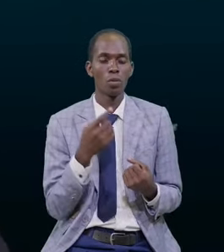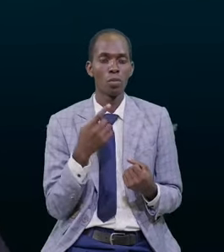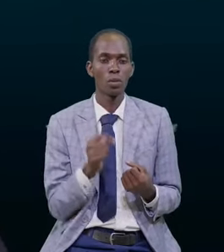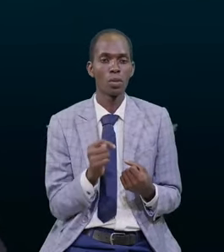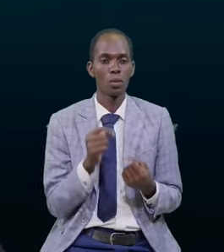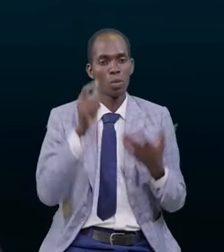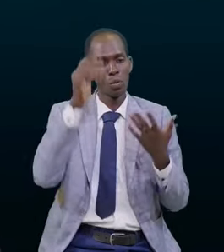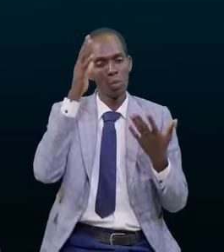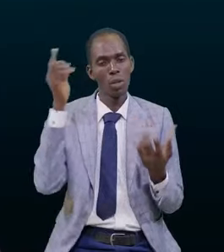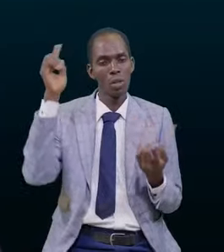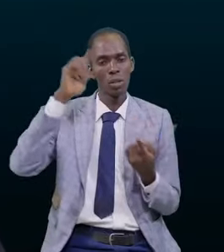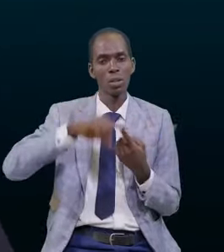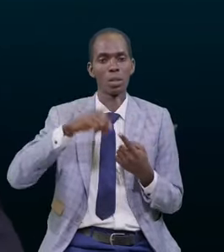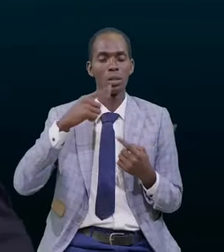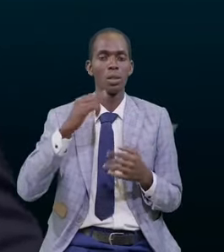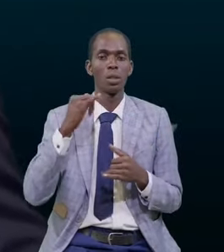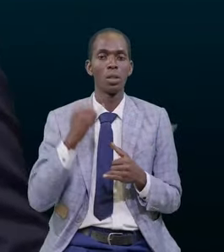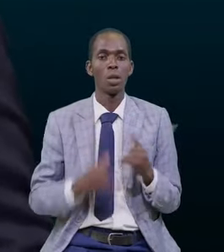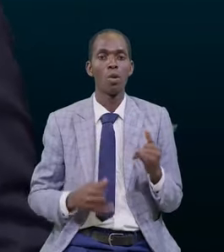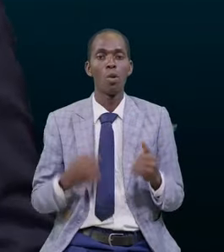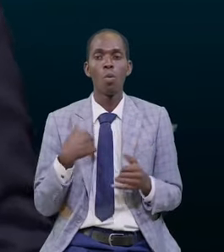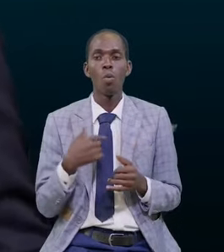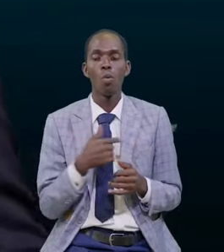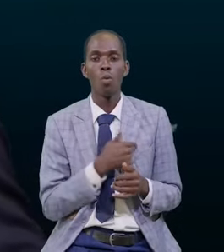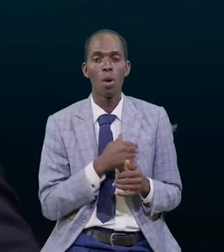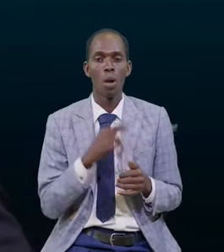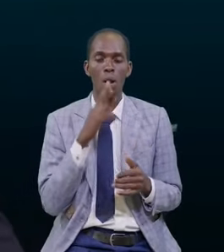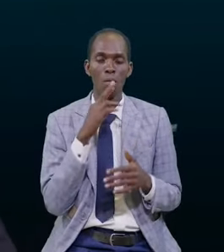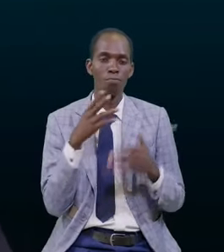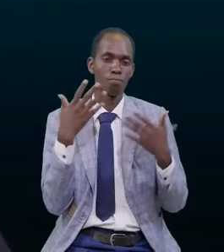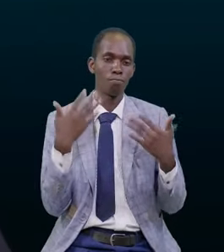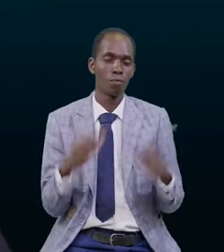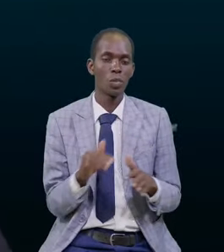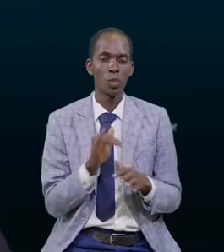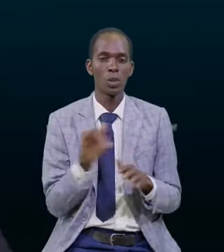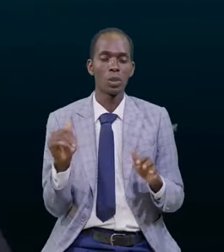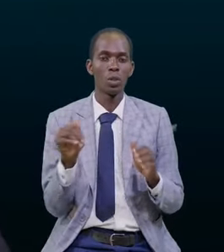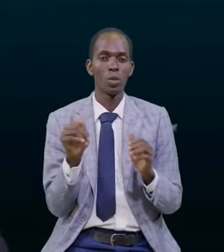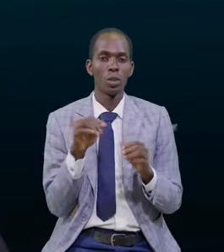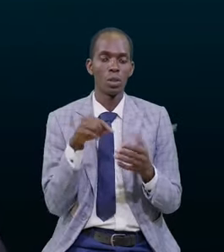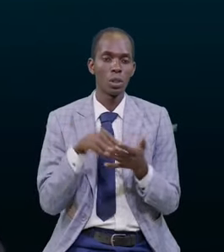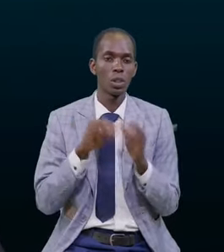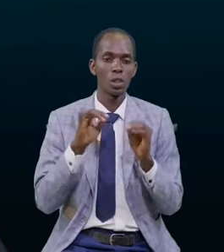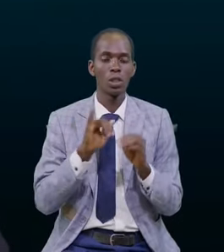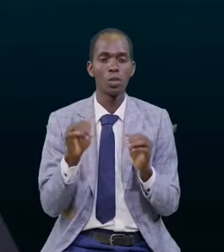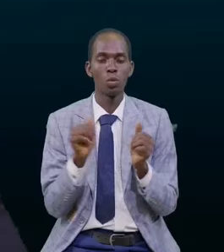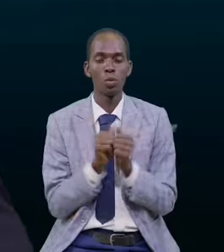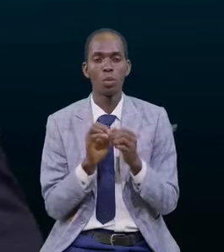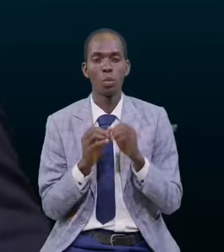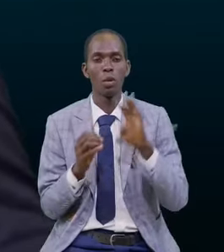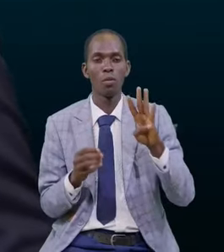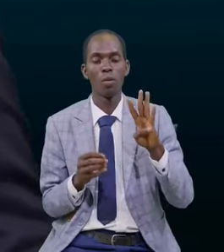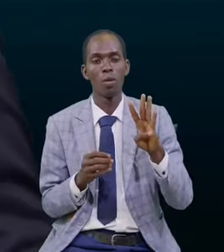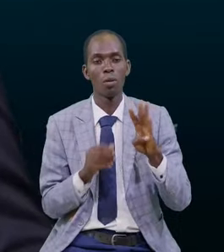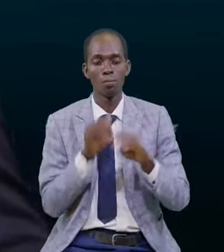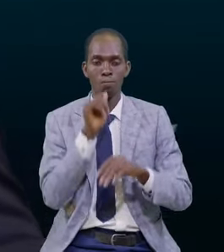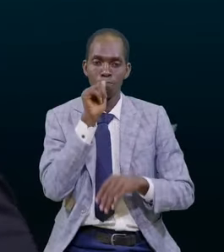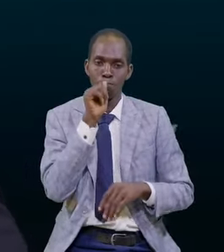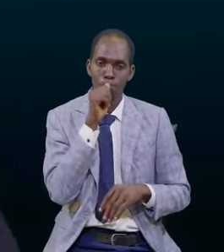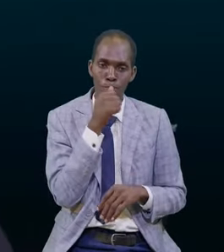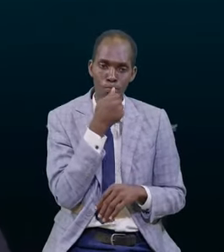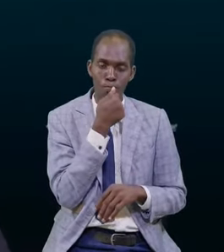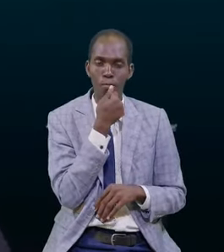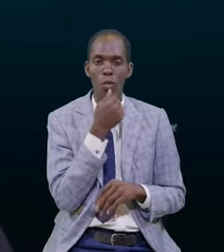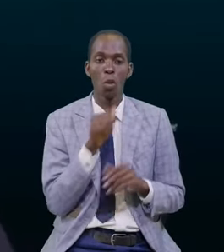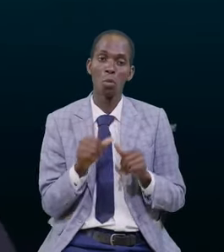end so we are finishing up with enduring to the end enduring to the end